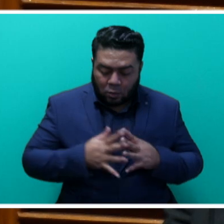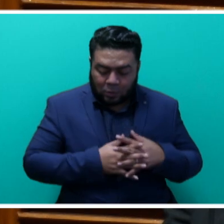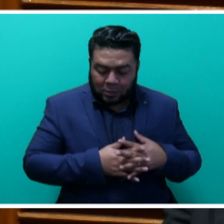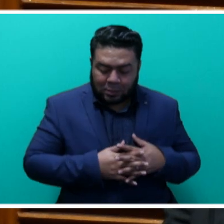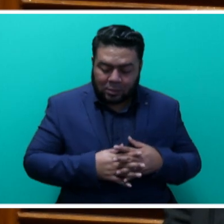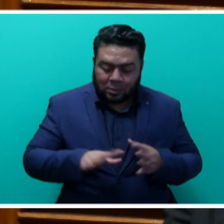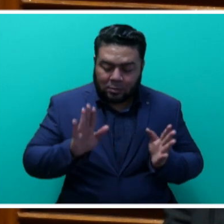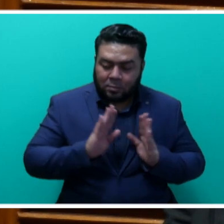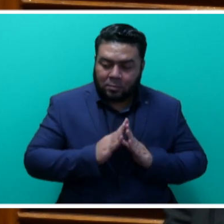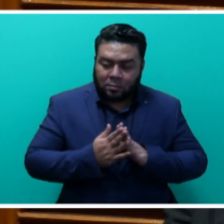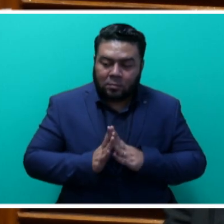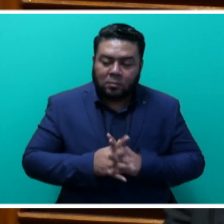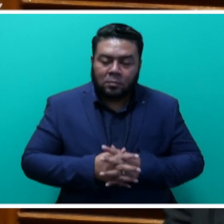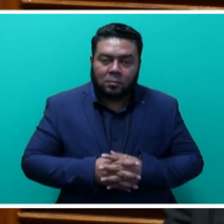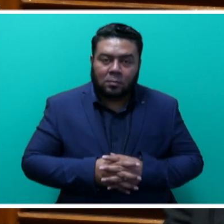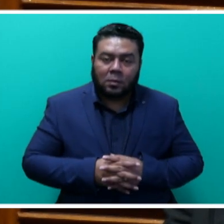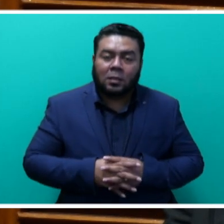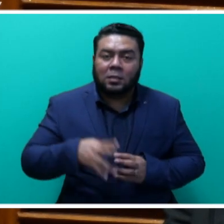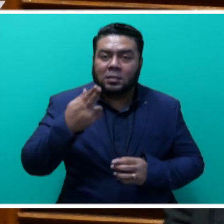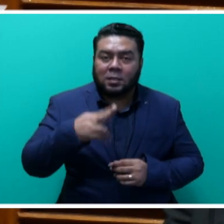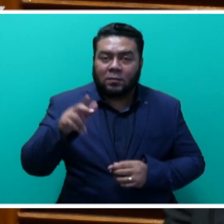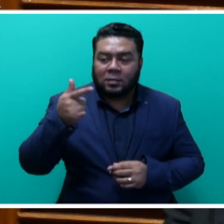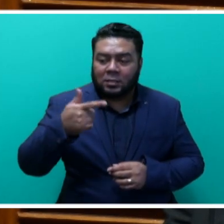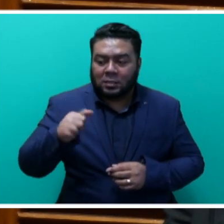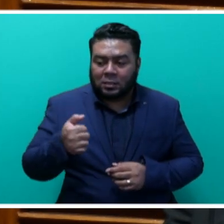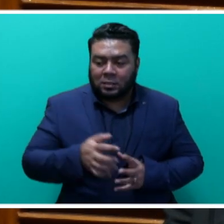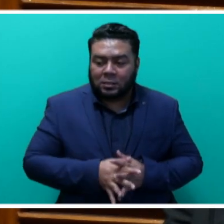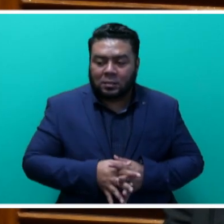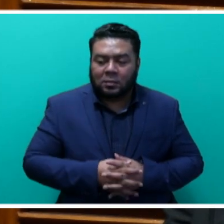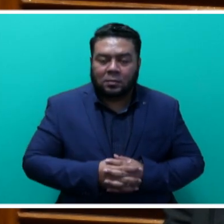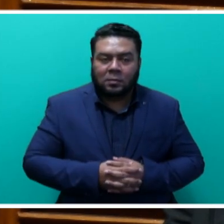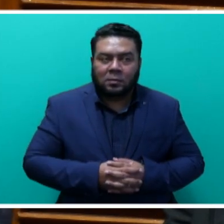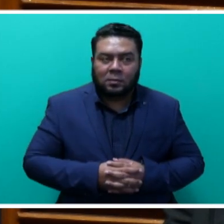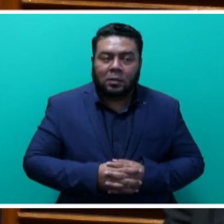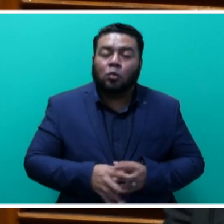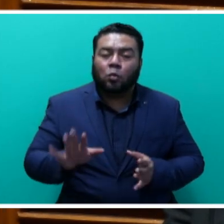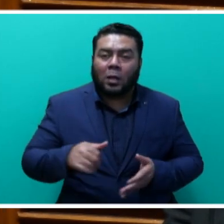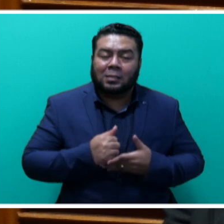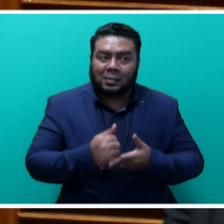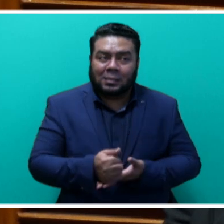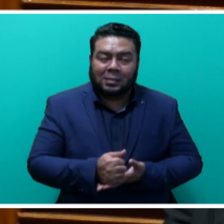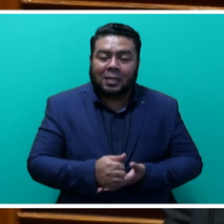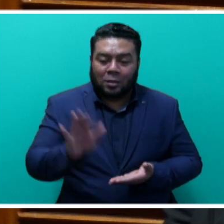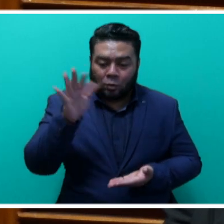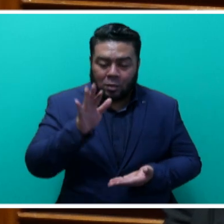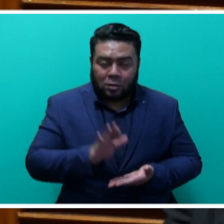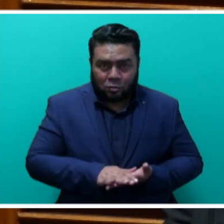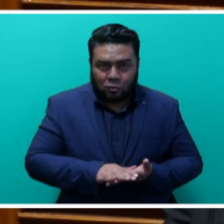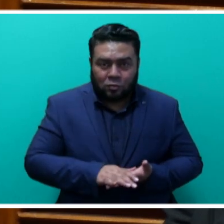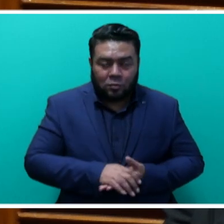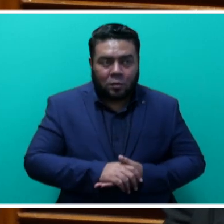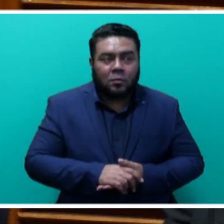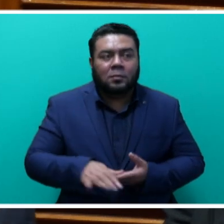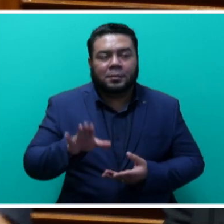villages, benefiting 676 people. And similarly, Mr. Speaker, sir, to assist in the reduction of occurrence of